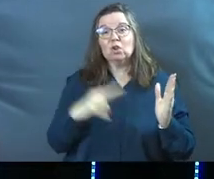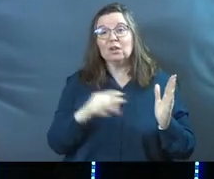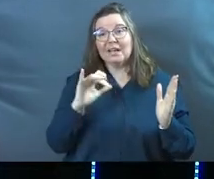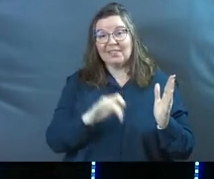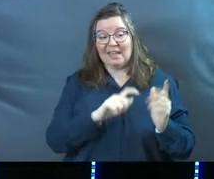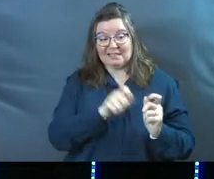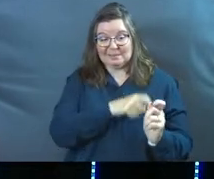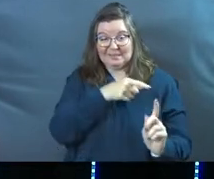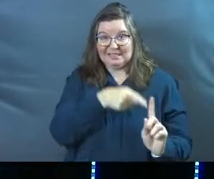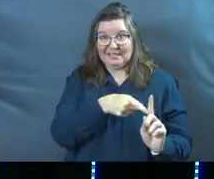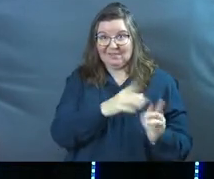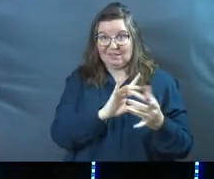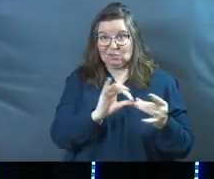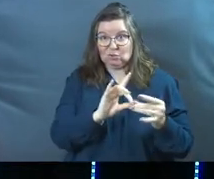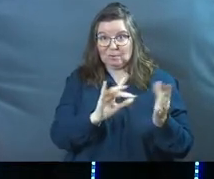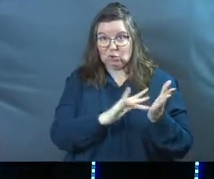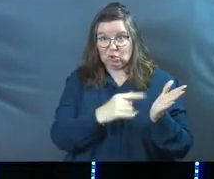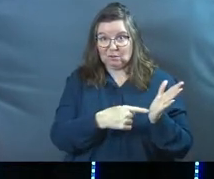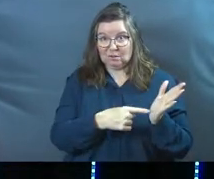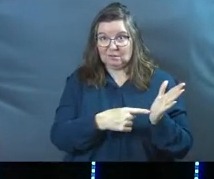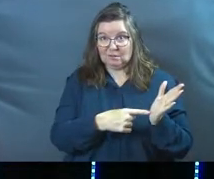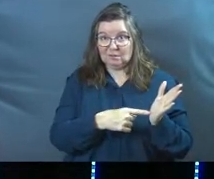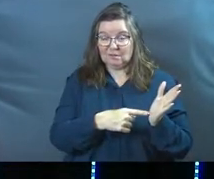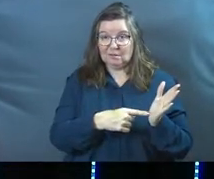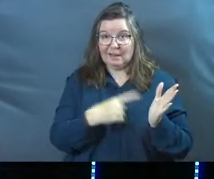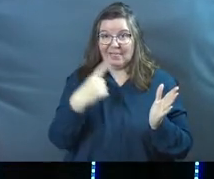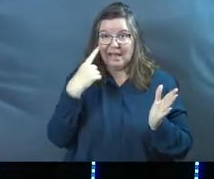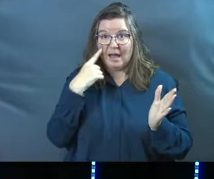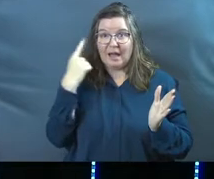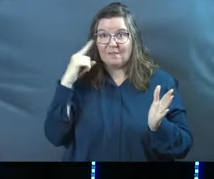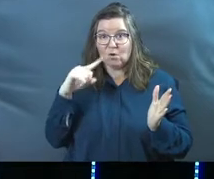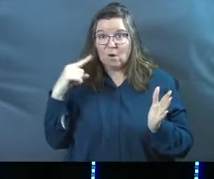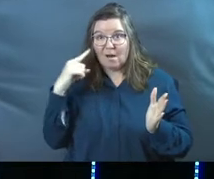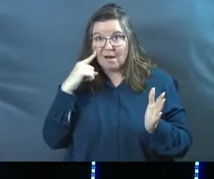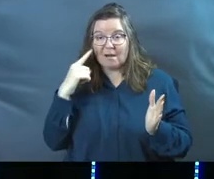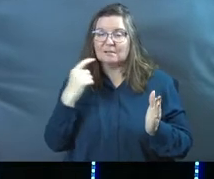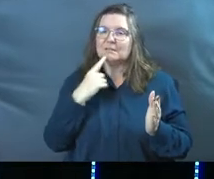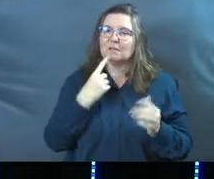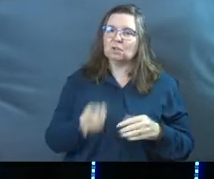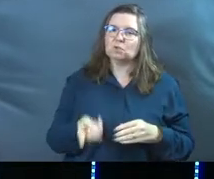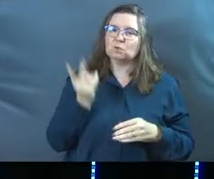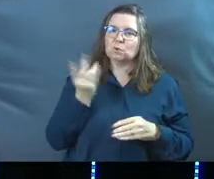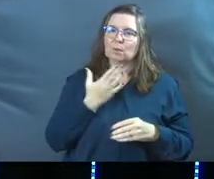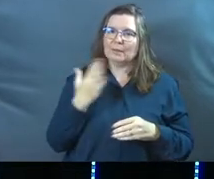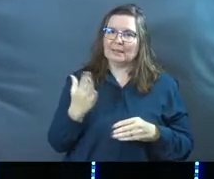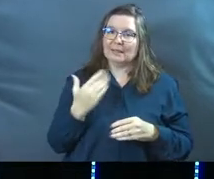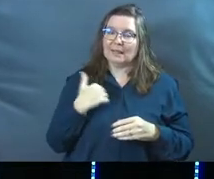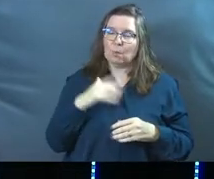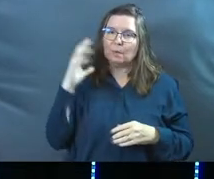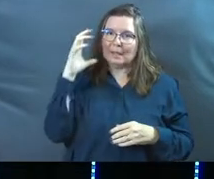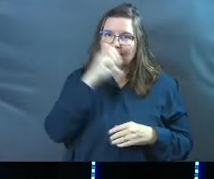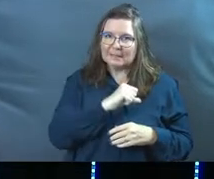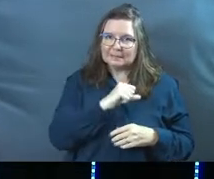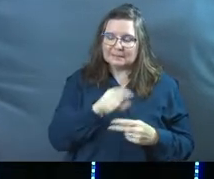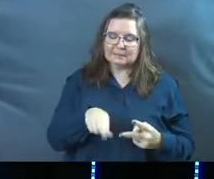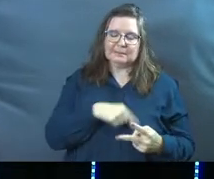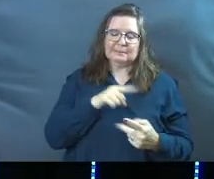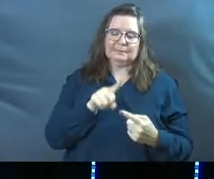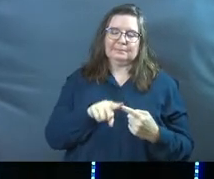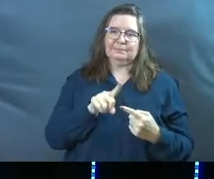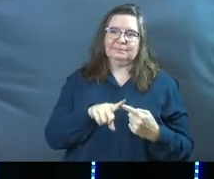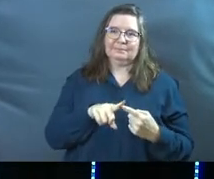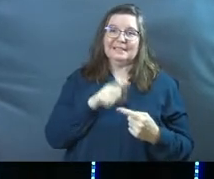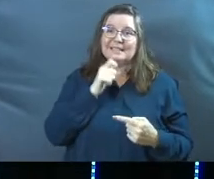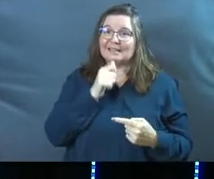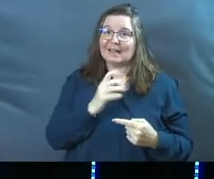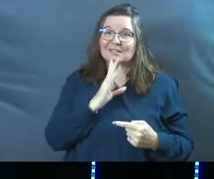at that particular scripture, eye for eye, it says 2 things in the context that we missed. Number one, it